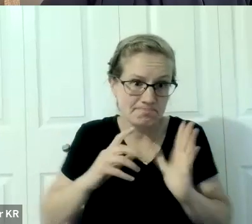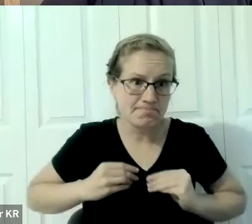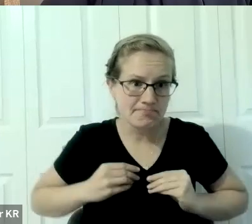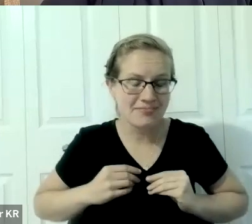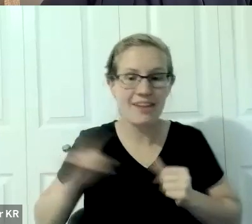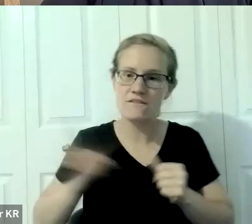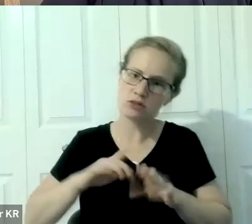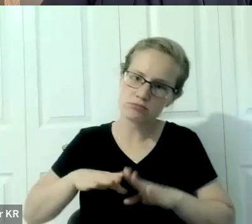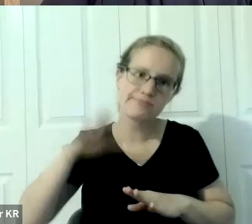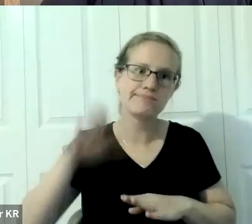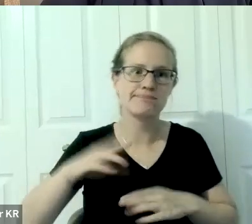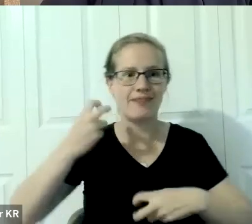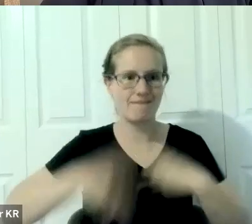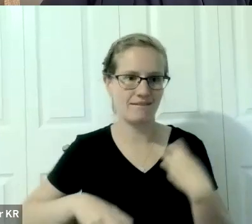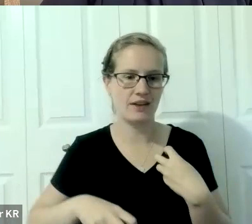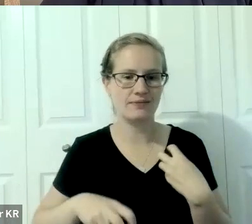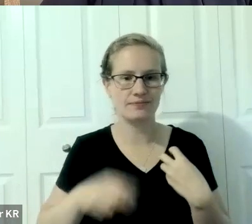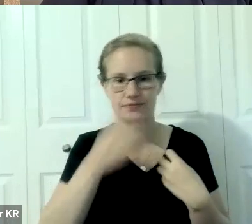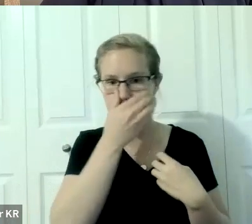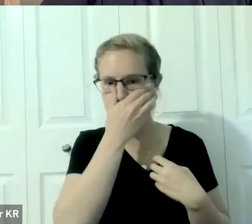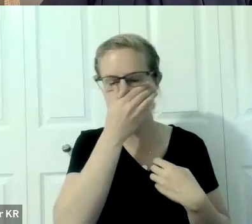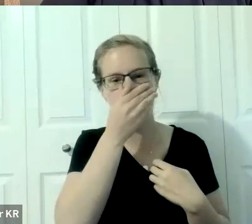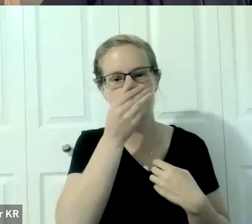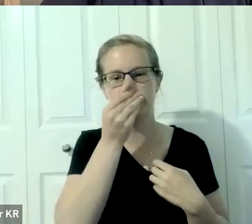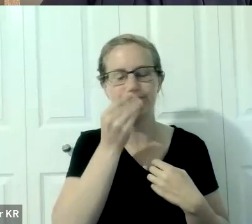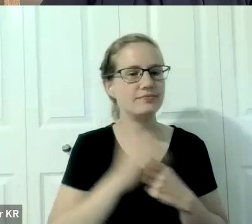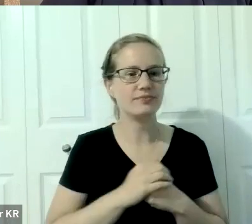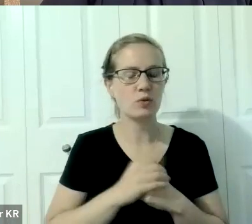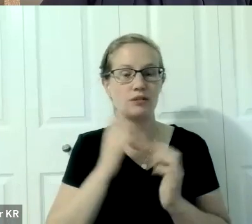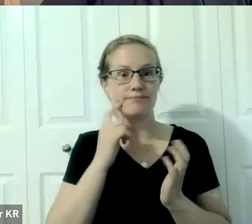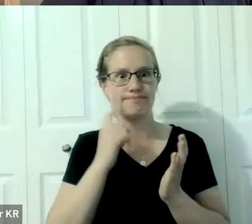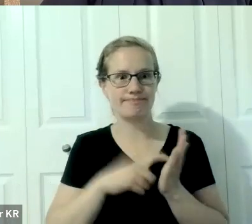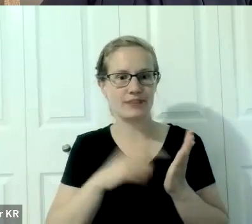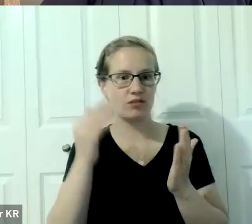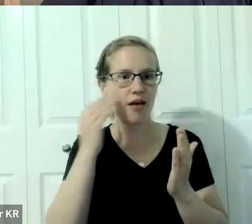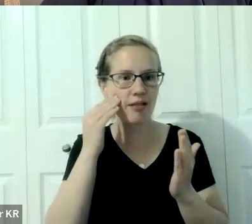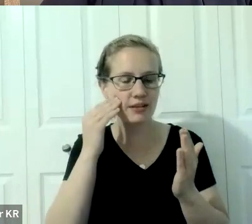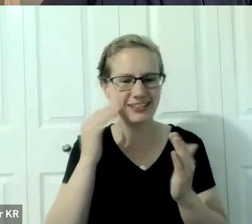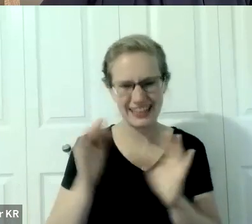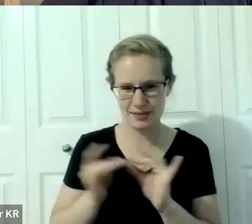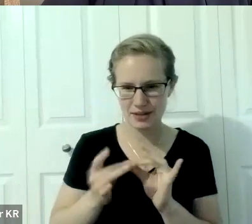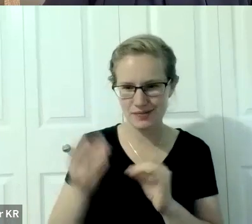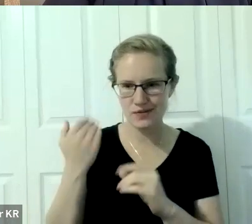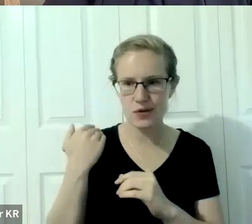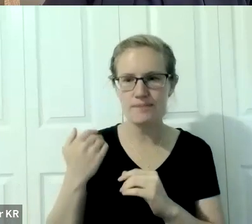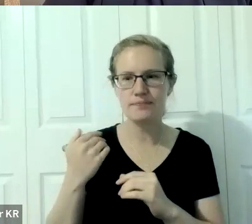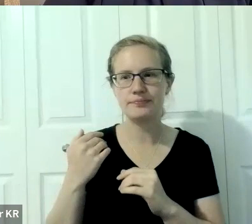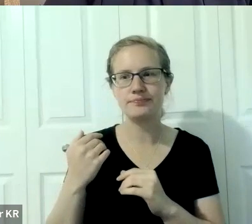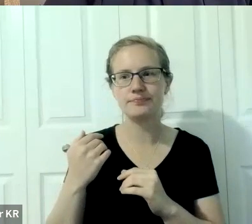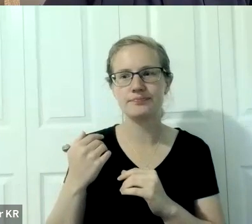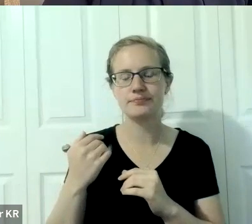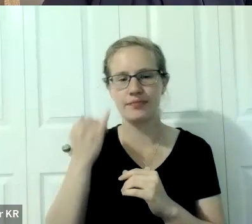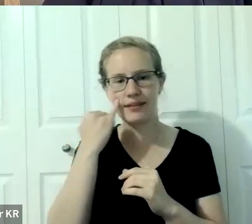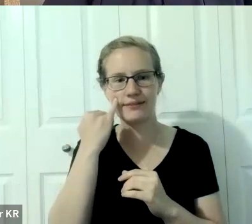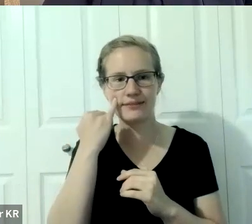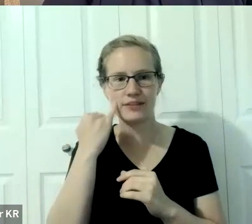step is the hardest thing to do for so many people. Just to acknowledge I've got something, like I was mentioning earlier, it's, you know, if you have an ache in